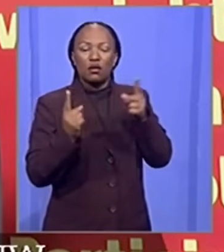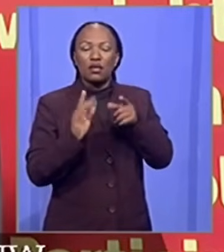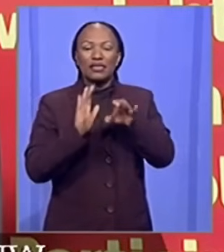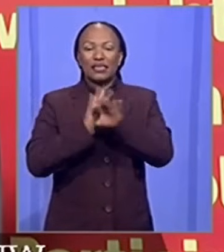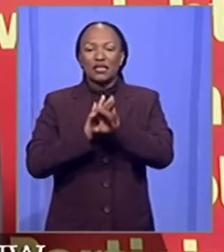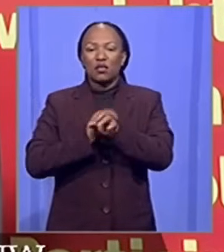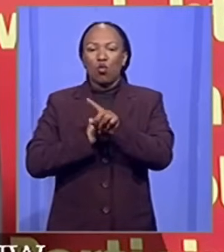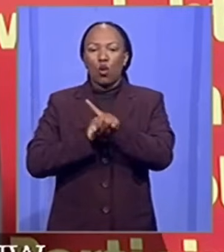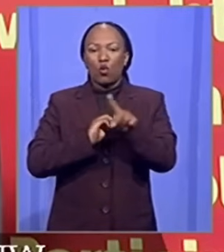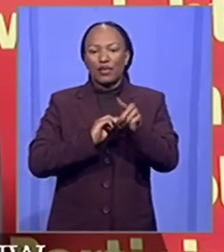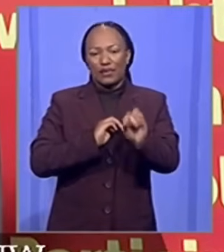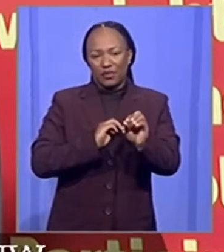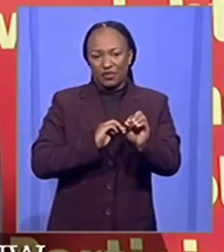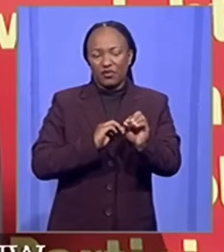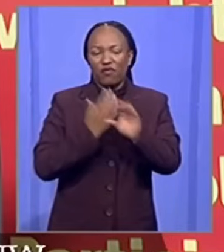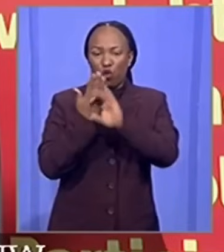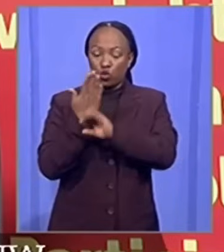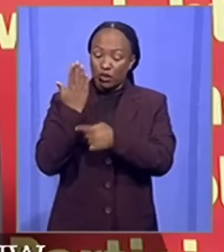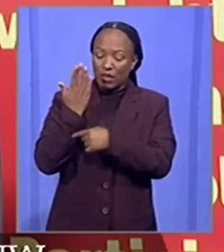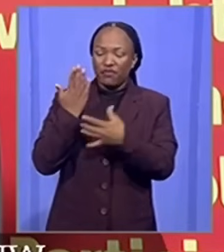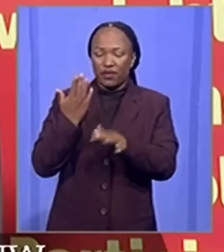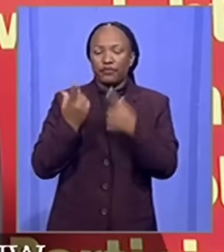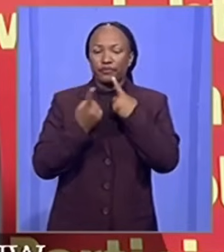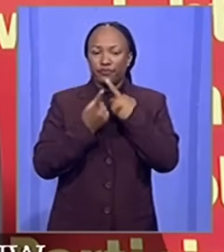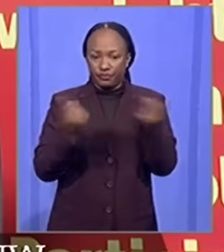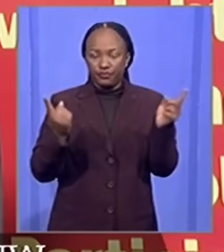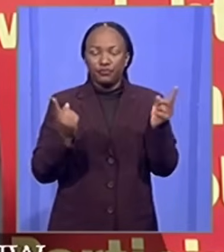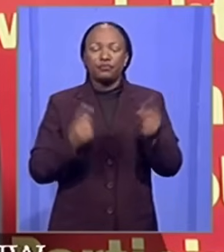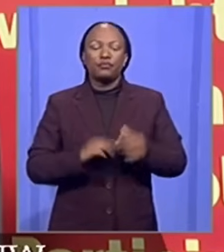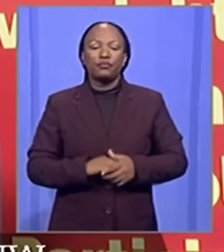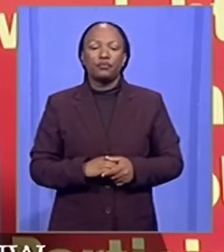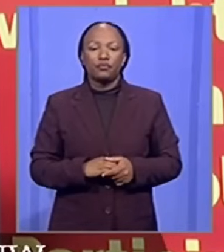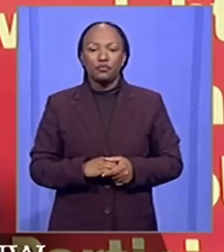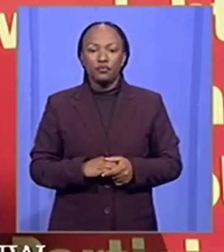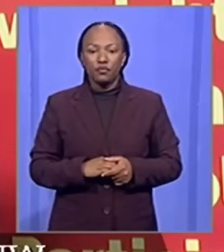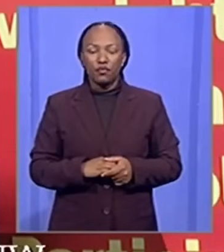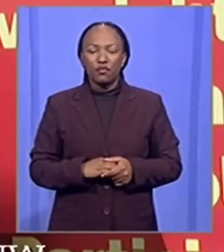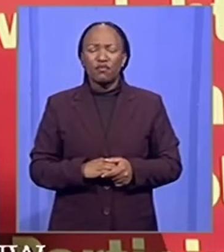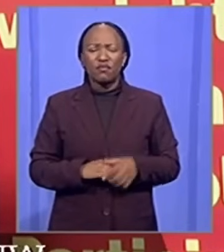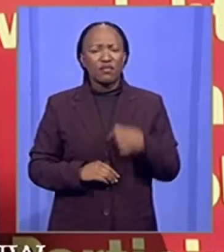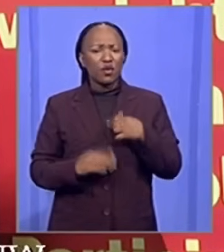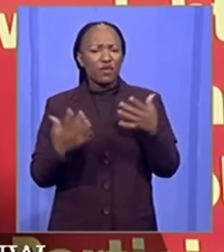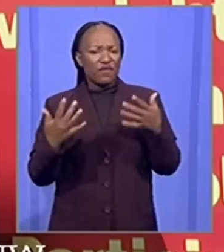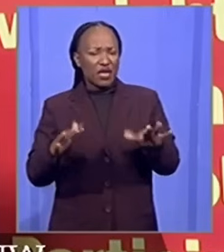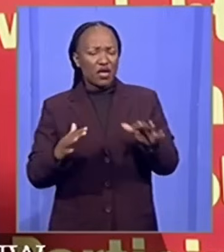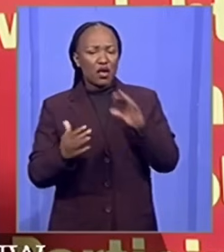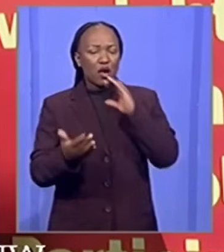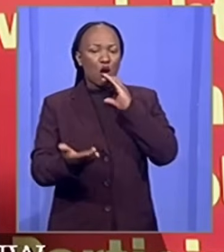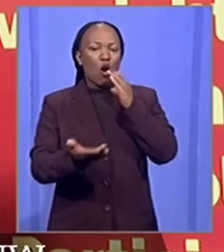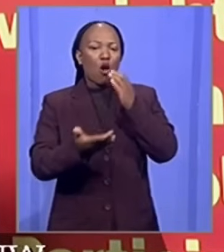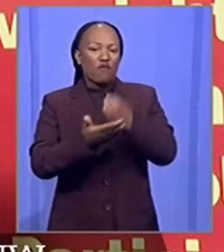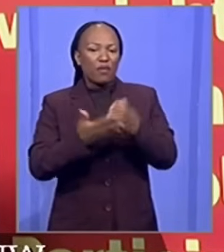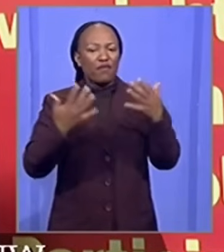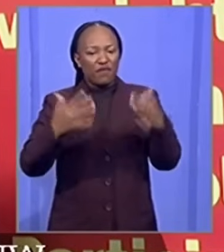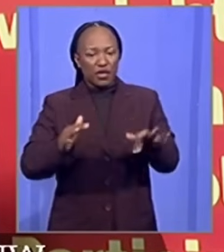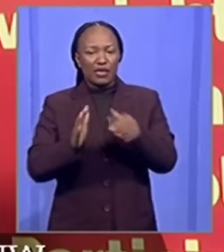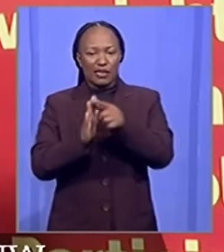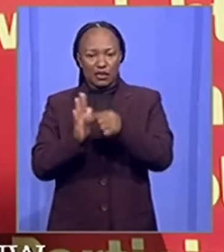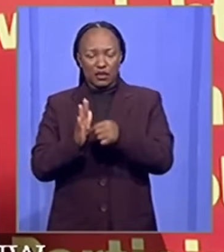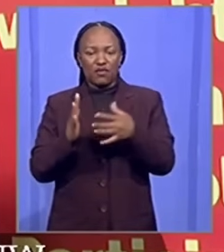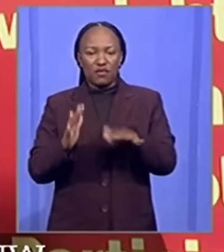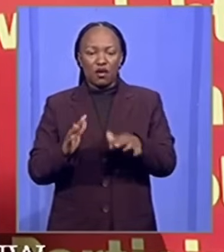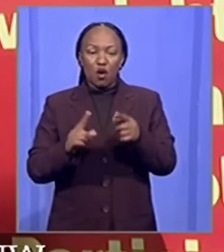of the Constitution. We have since got the confirmation of that date, and we have communicated